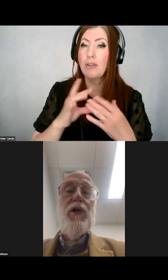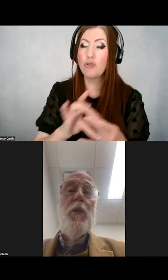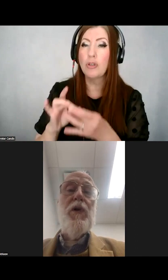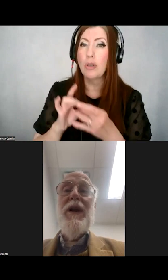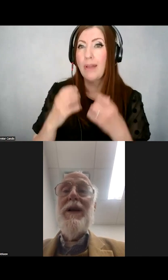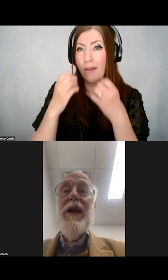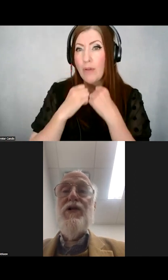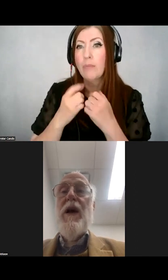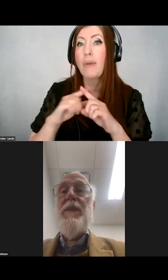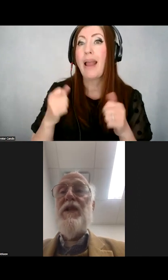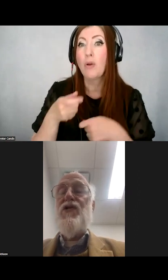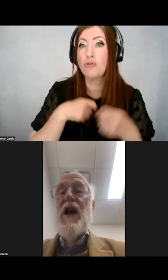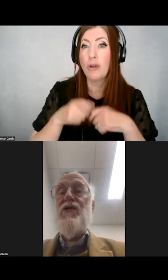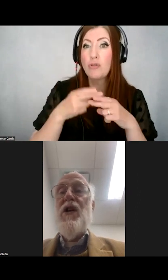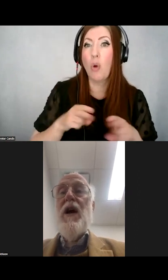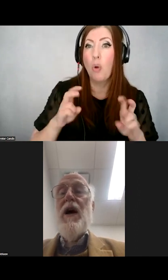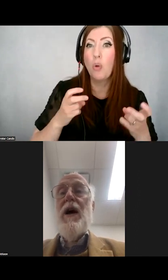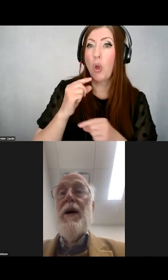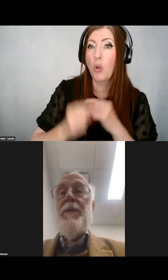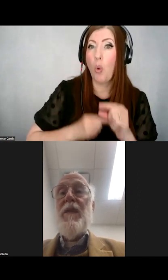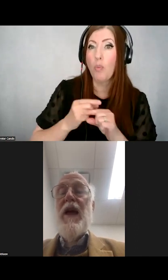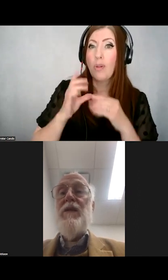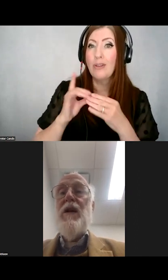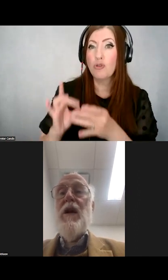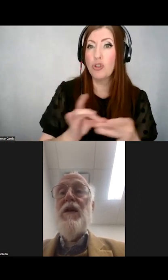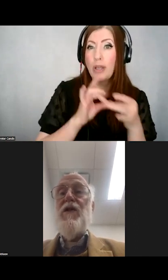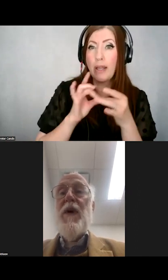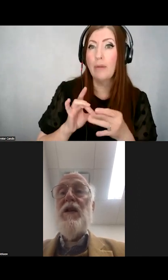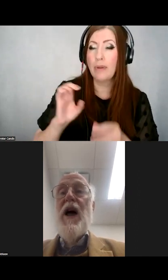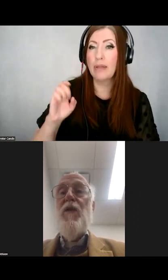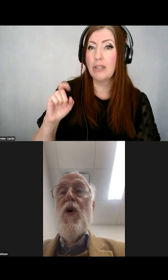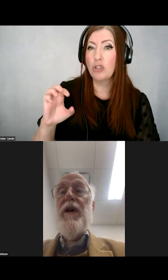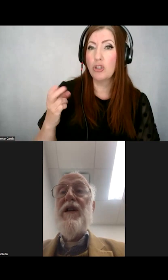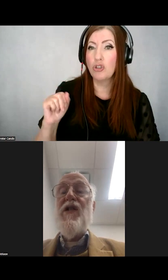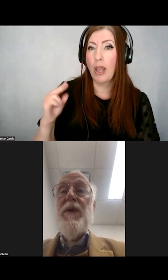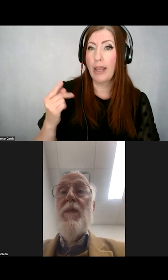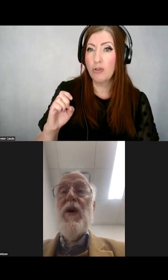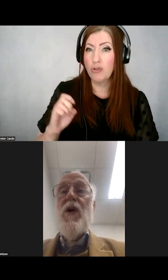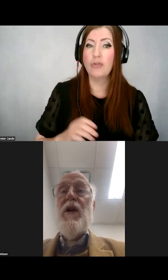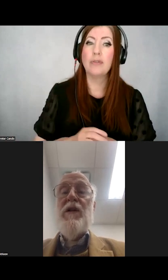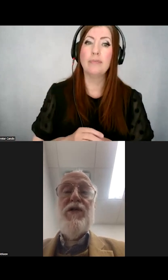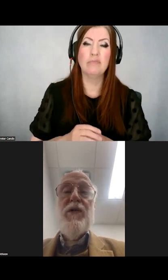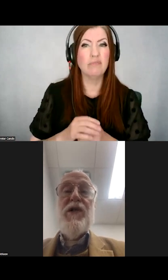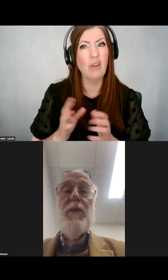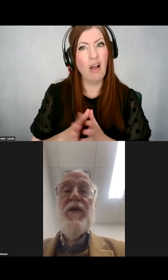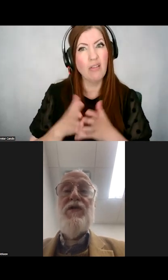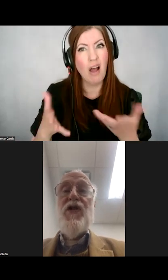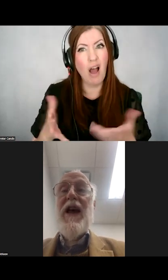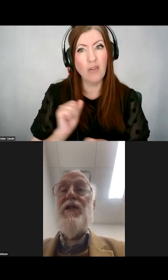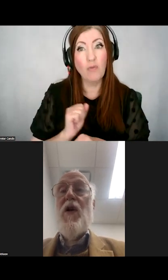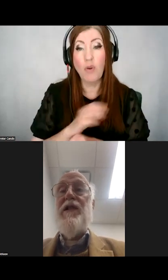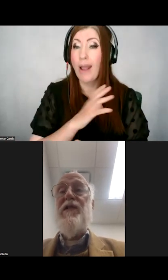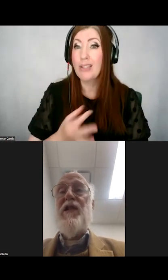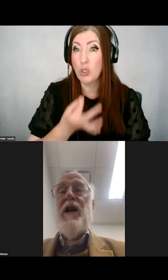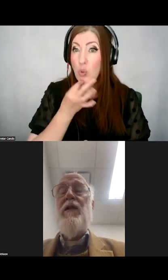now called the Global Leadership Exchange. And there's been a lot of work and is upcoming work on suicide